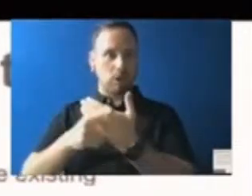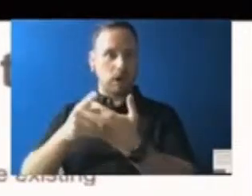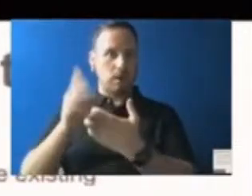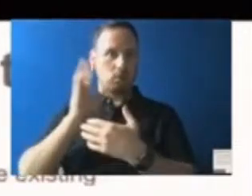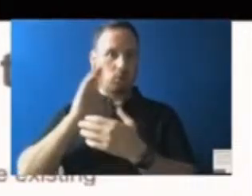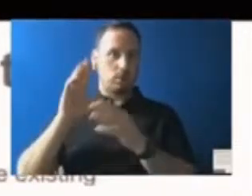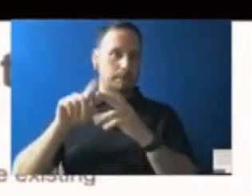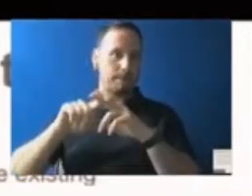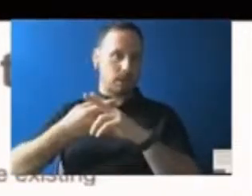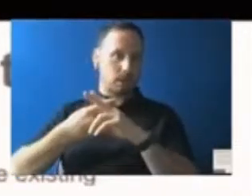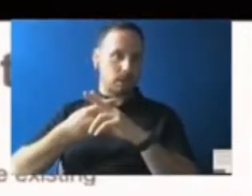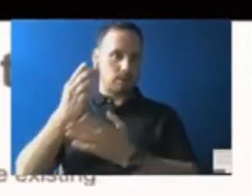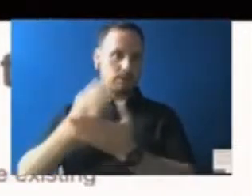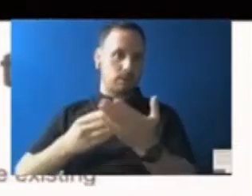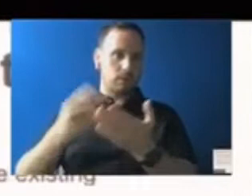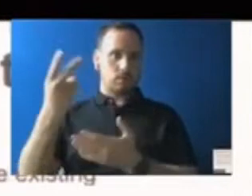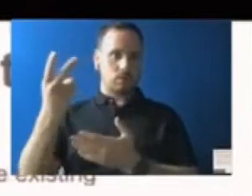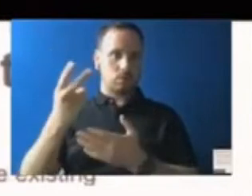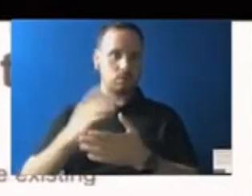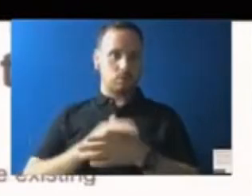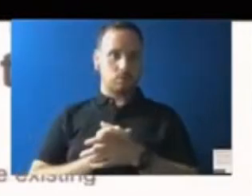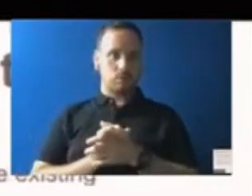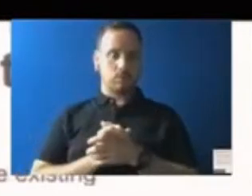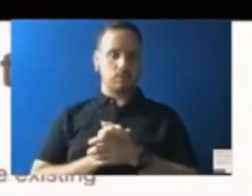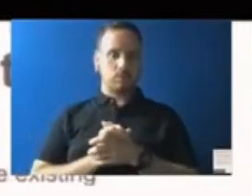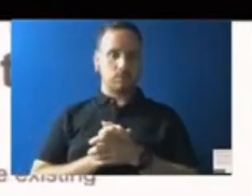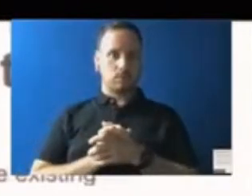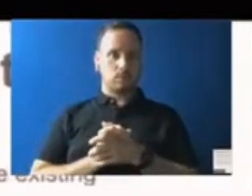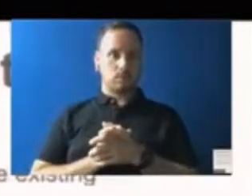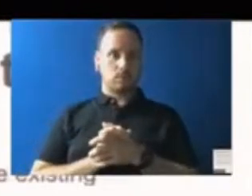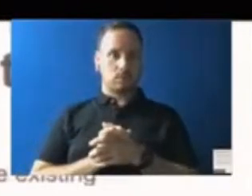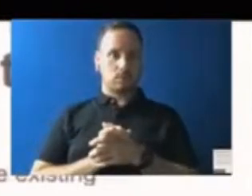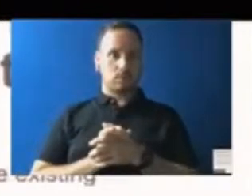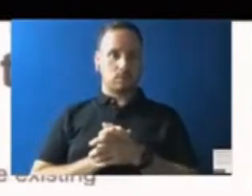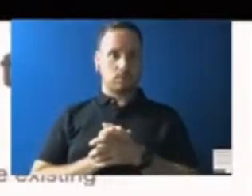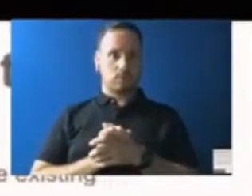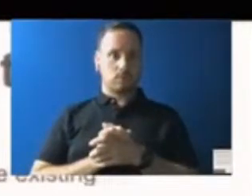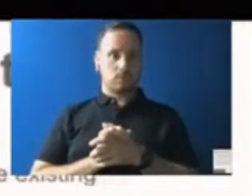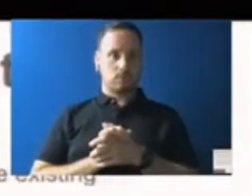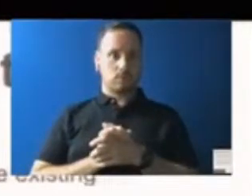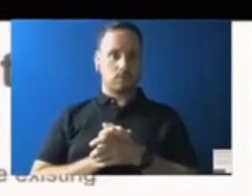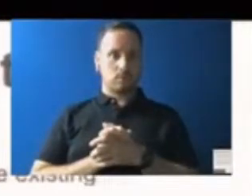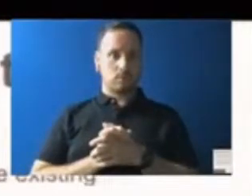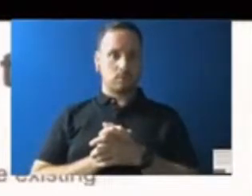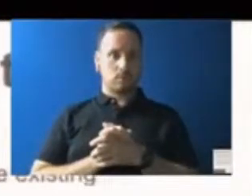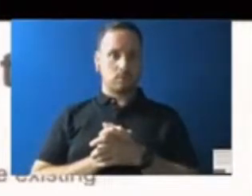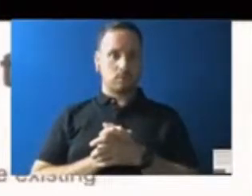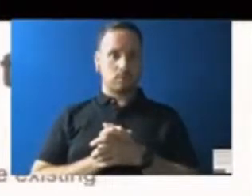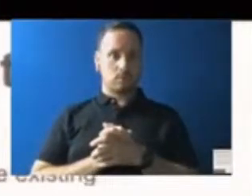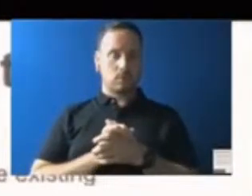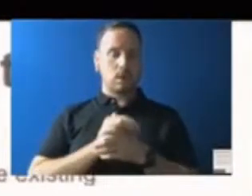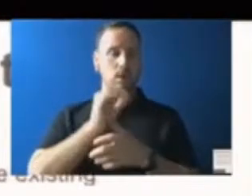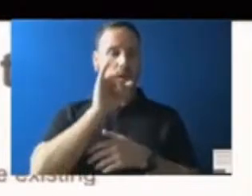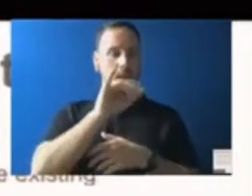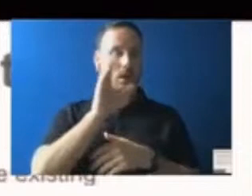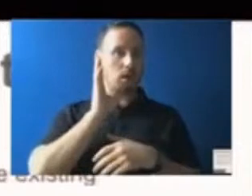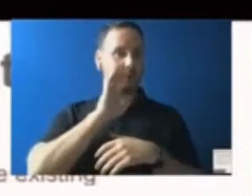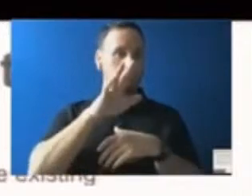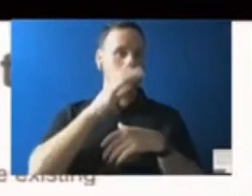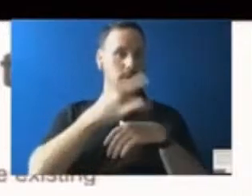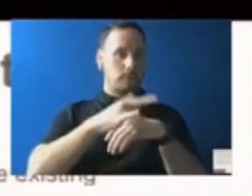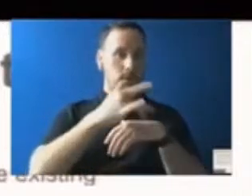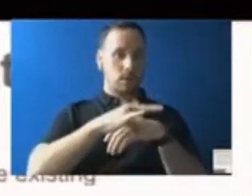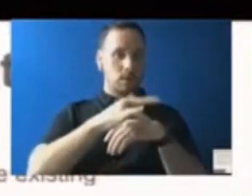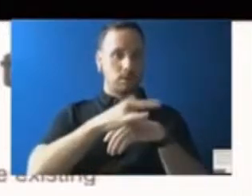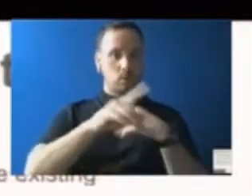will be prioritized to students during their in-person learning weeks, but it will also be available when